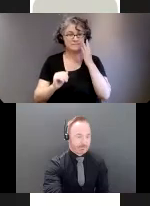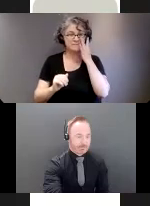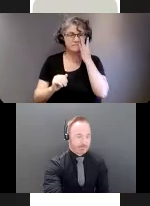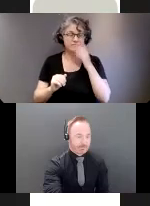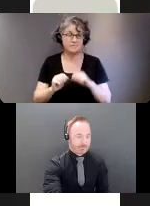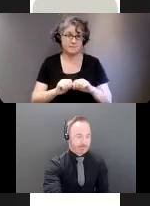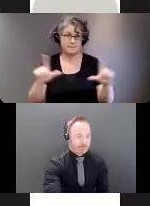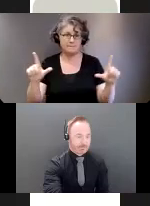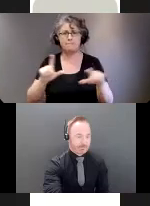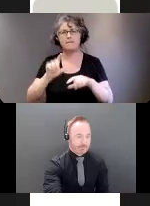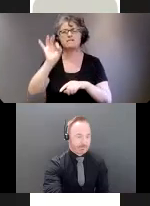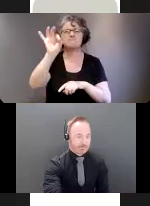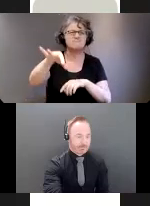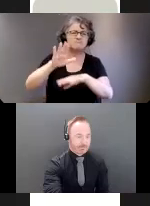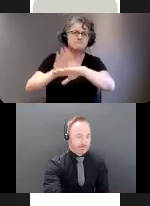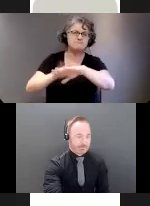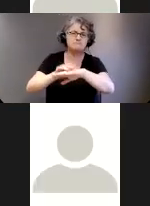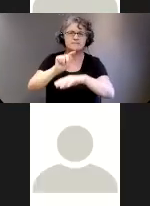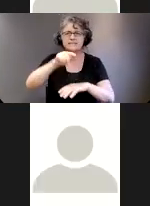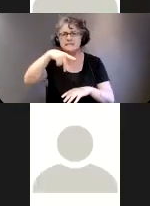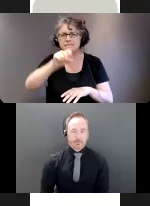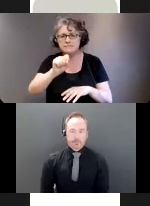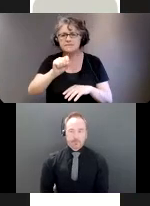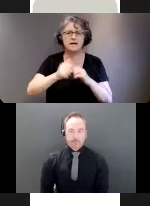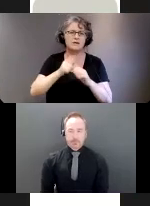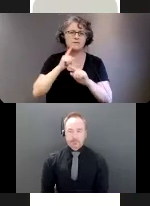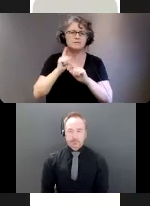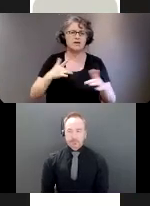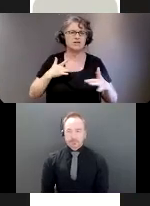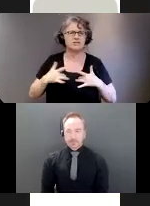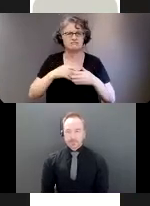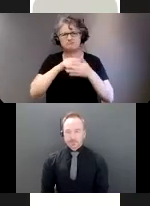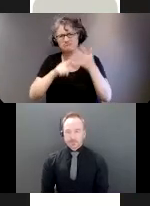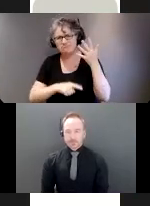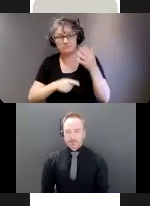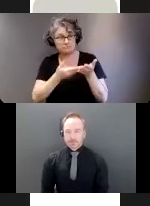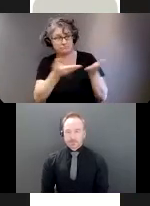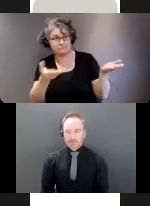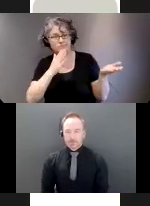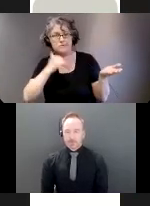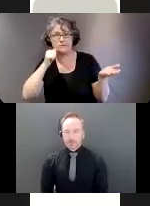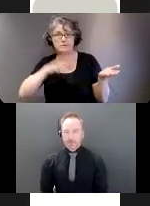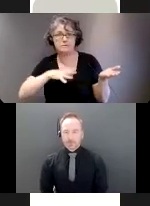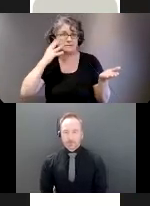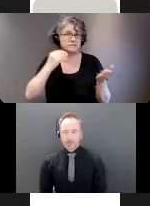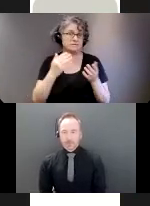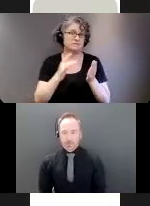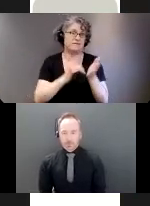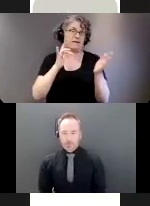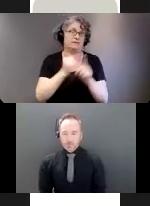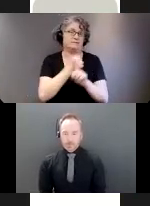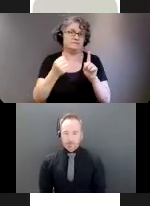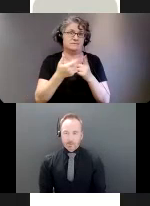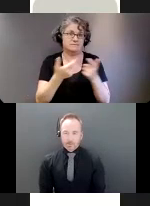just some tips around effectively responding to concerns that an older woman is experiencing abuse or violence. So that